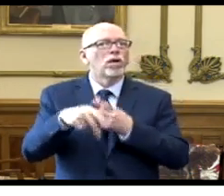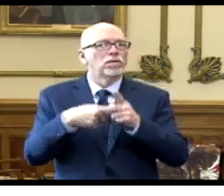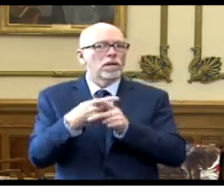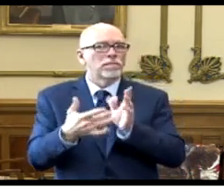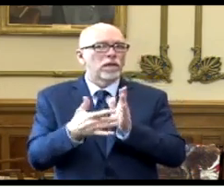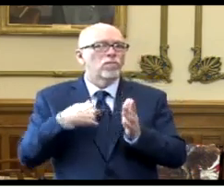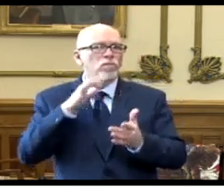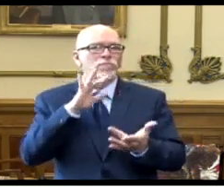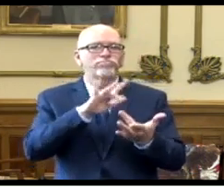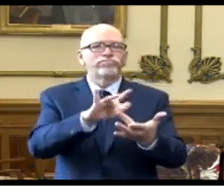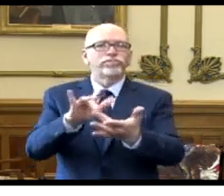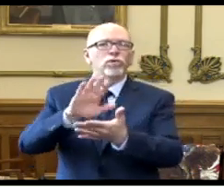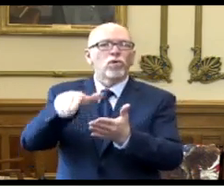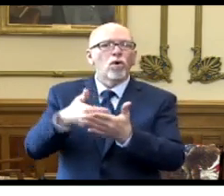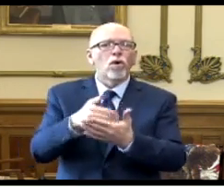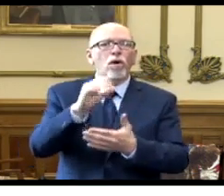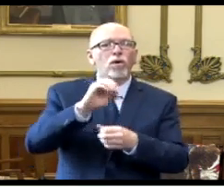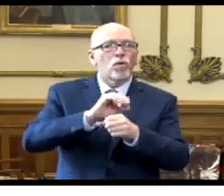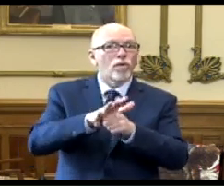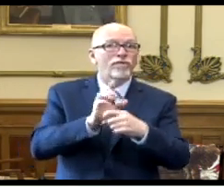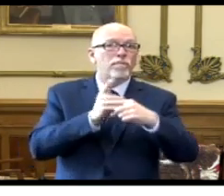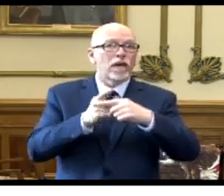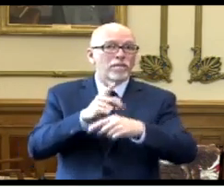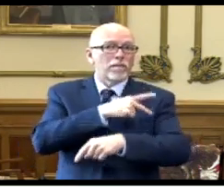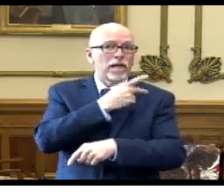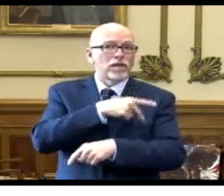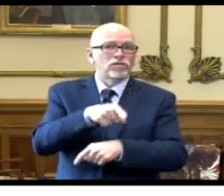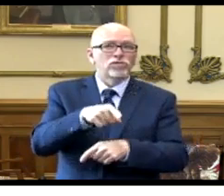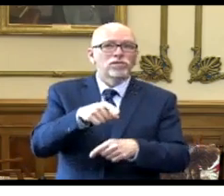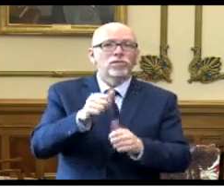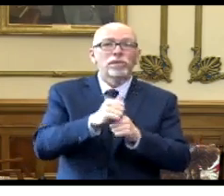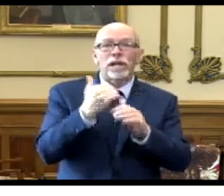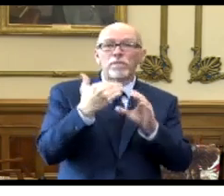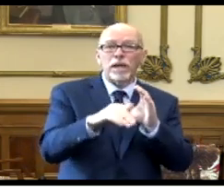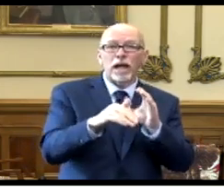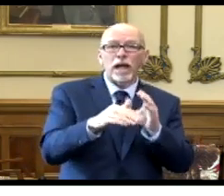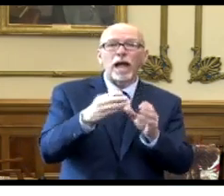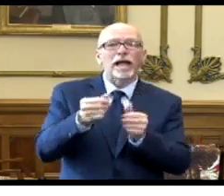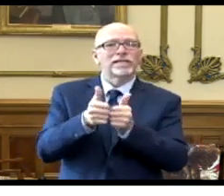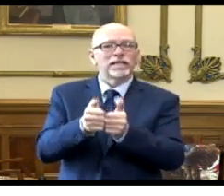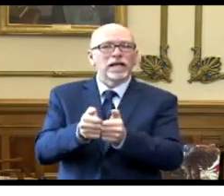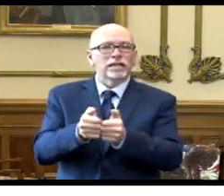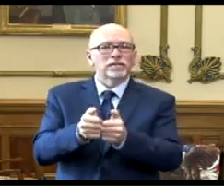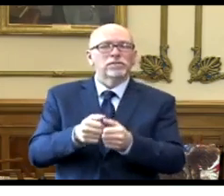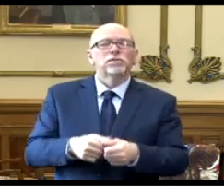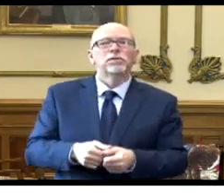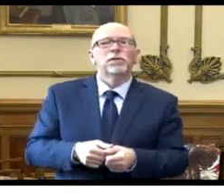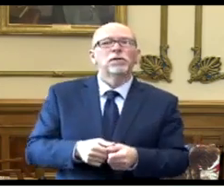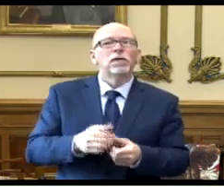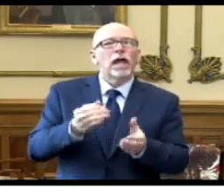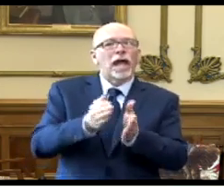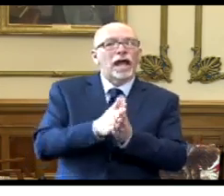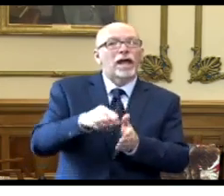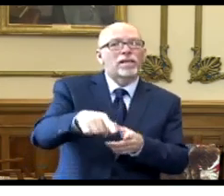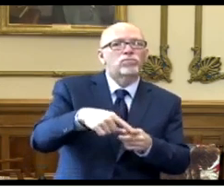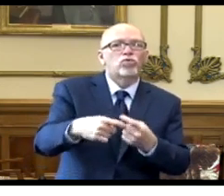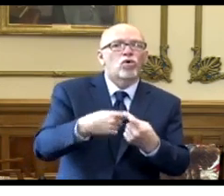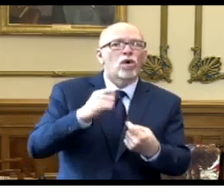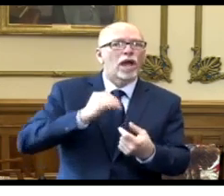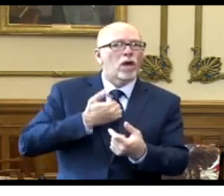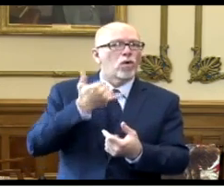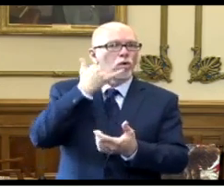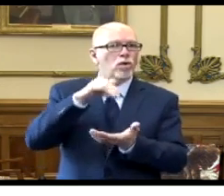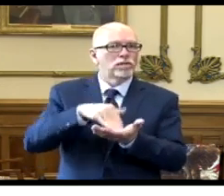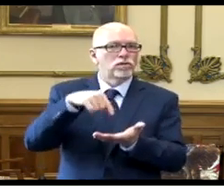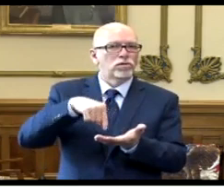reach out to all COVID-positive patients with an email and a text and ask them to call our call center.